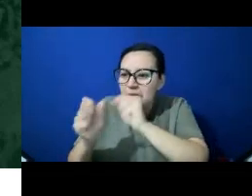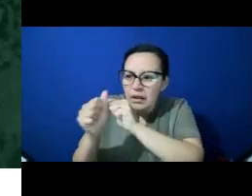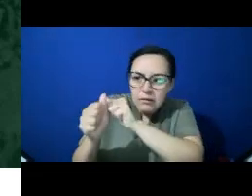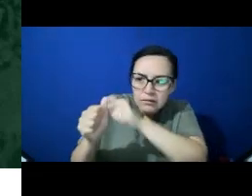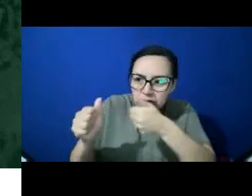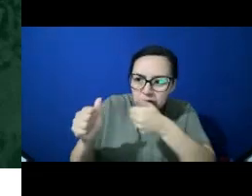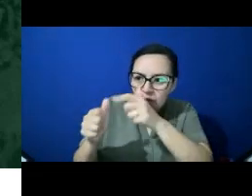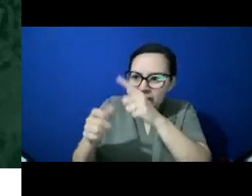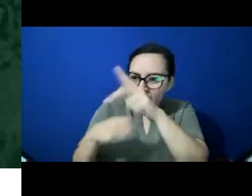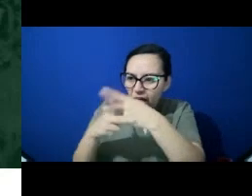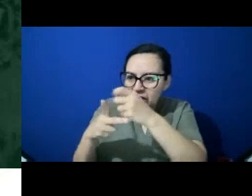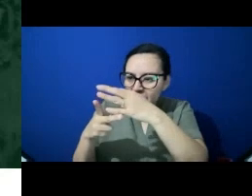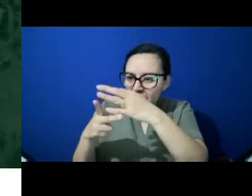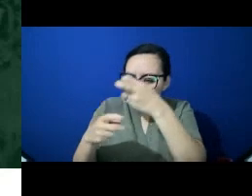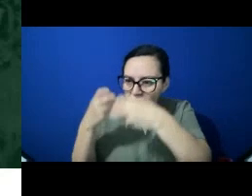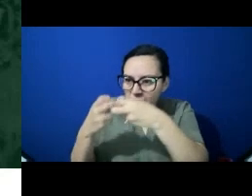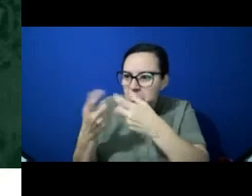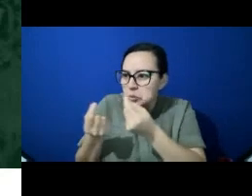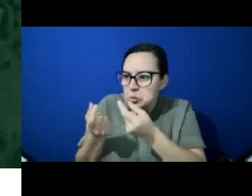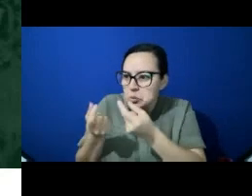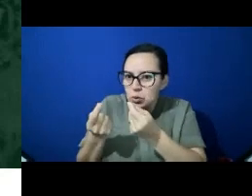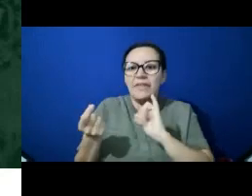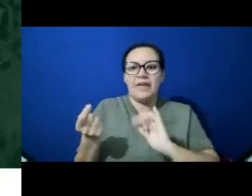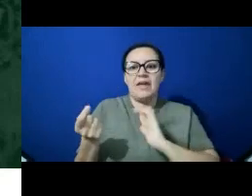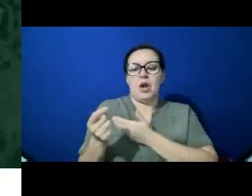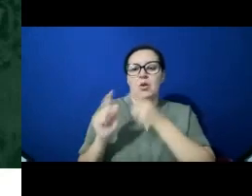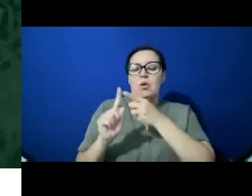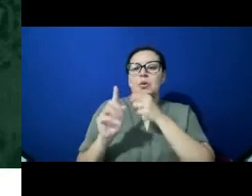them, and a little bit